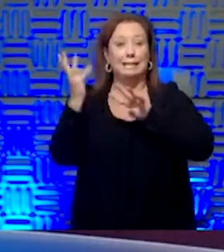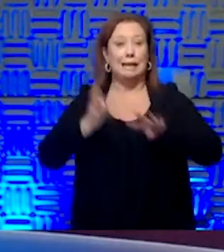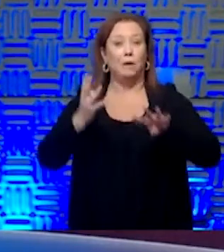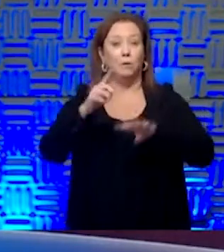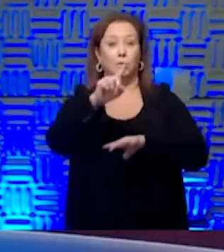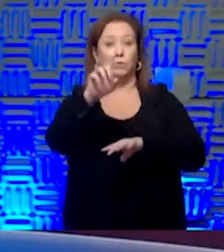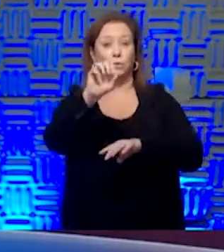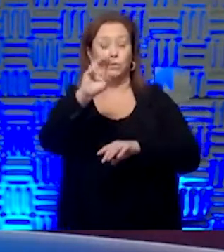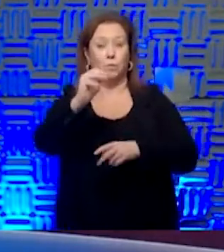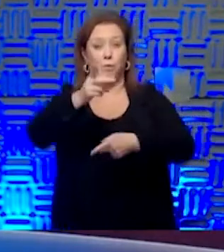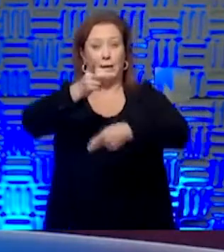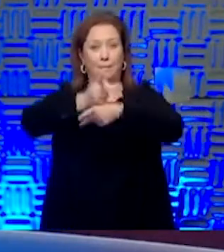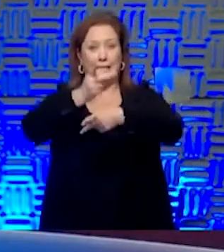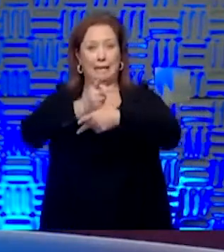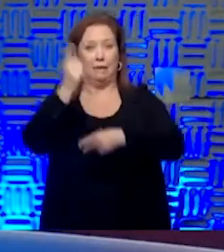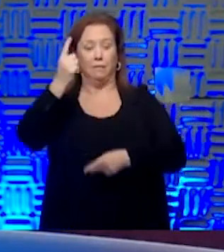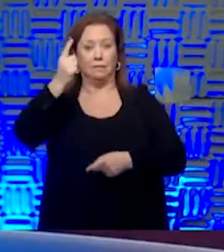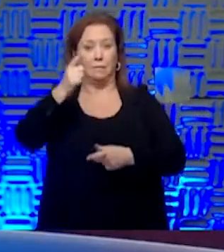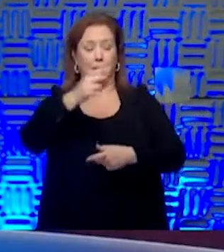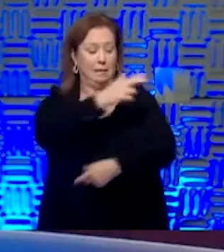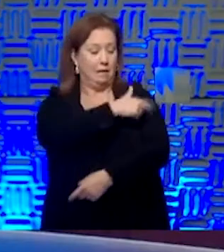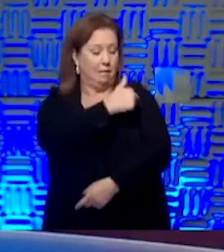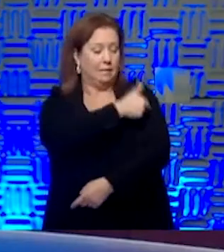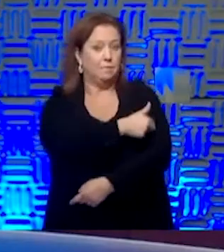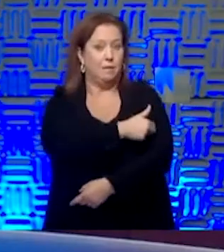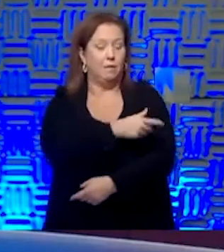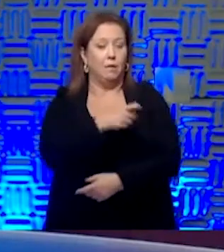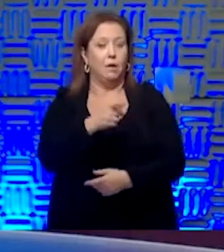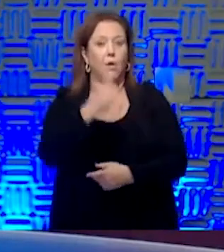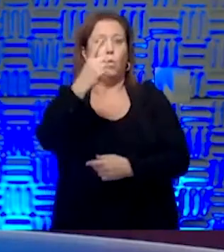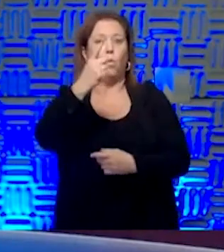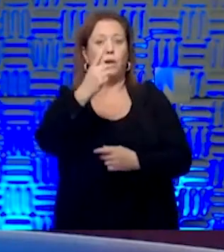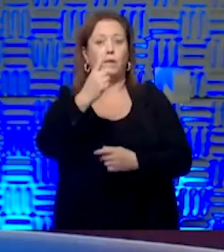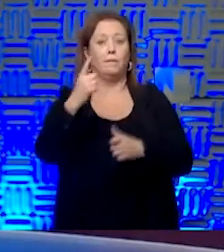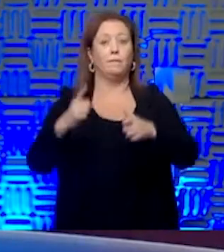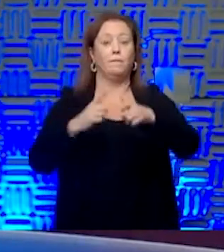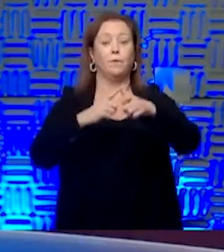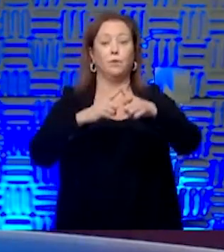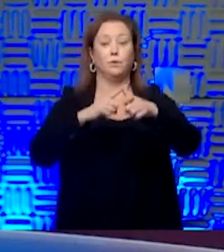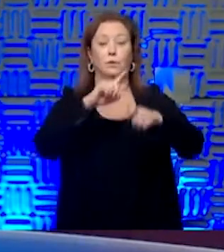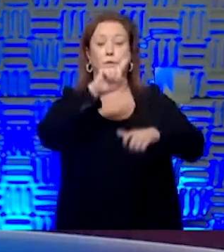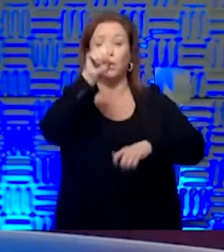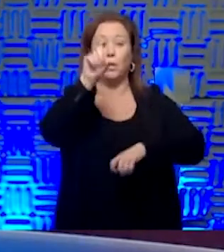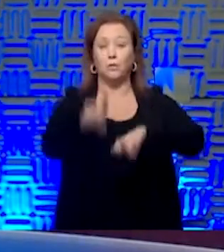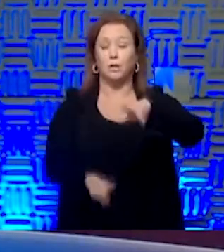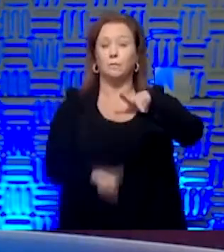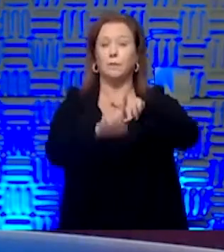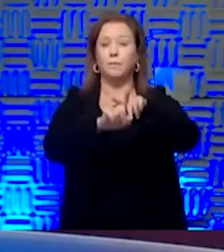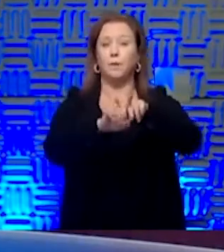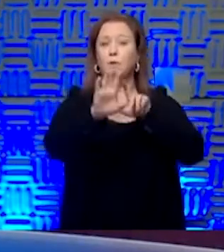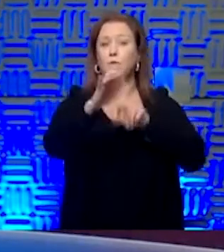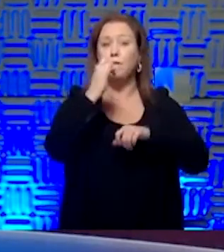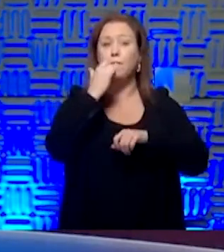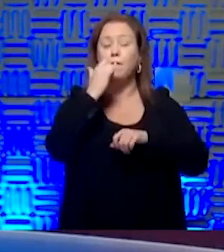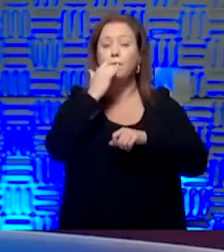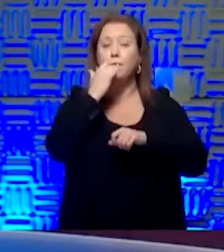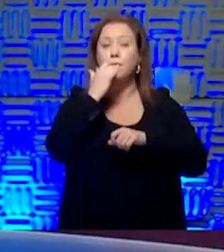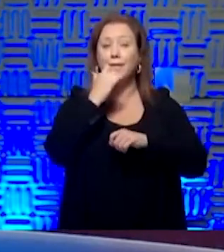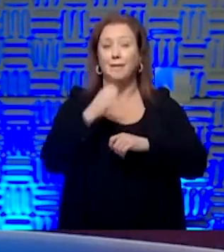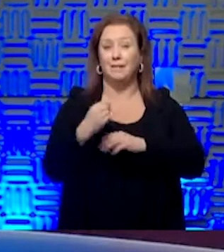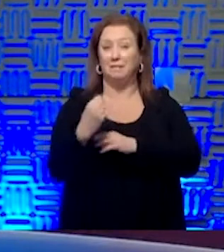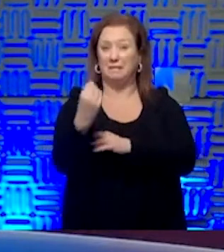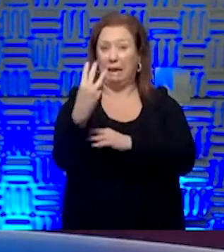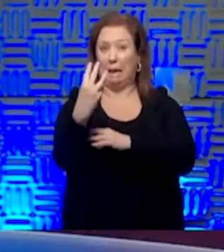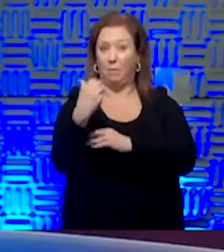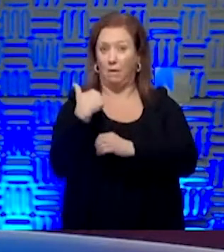when I'm taking care of somebody in the hospital, one of the first questions that we're asking is, what kind of phone do you have? Does it have a camera